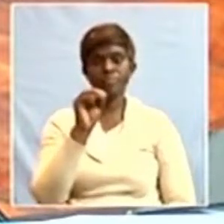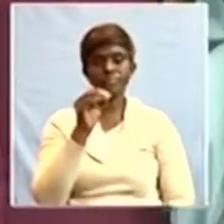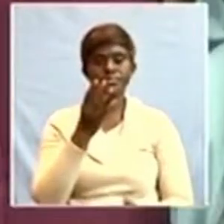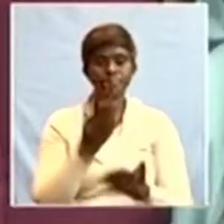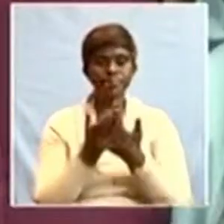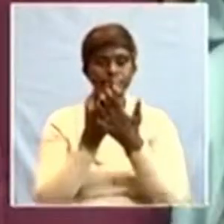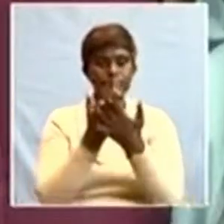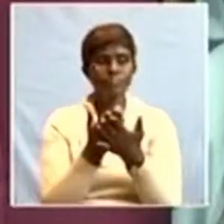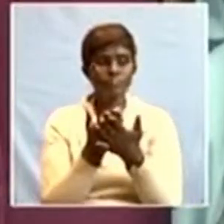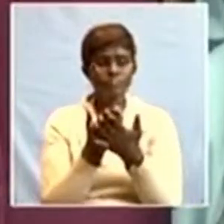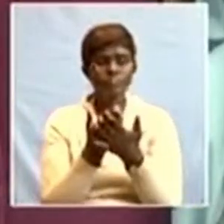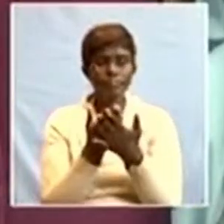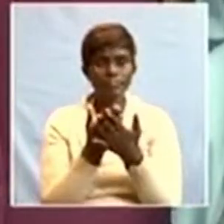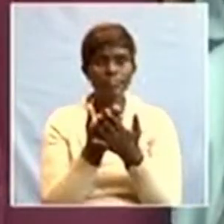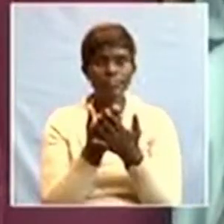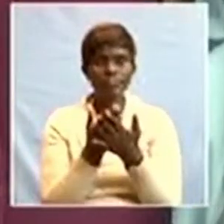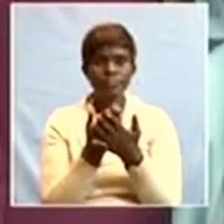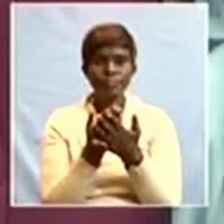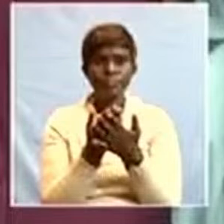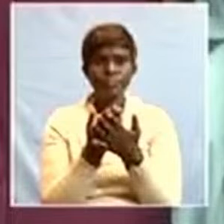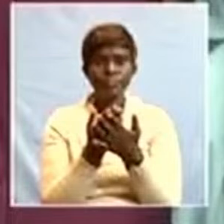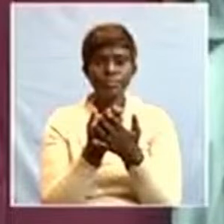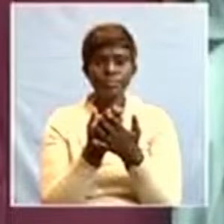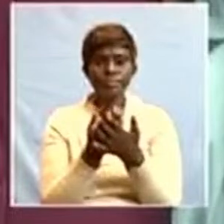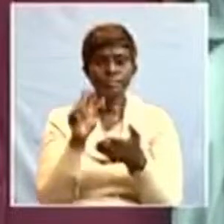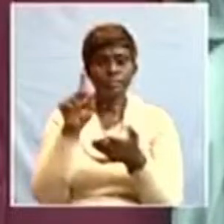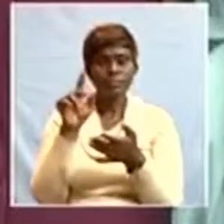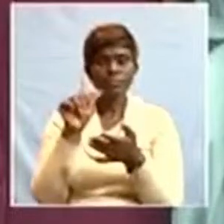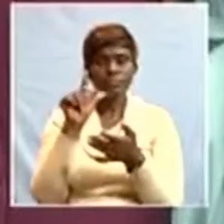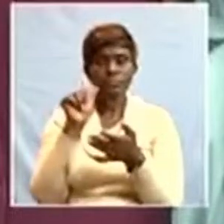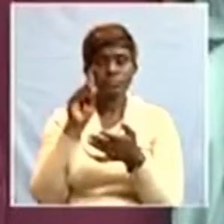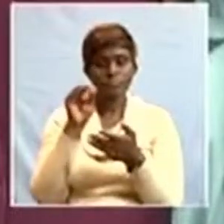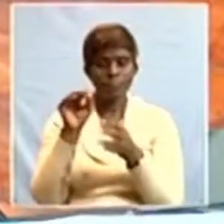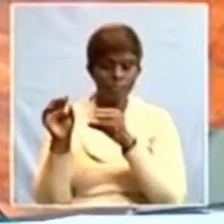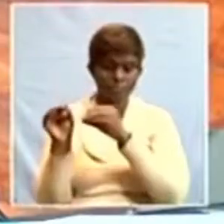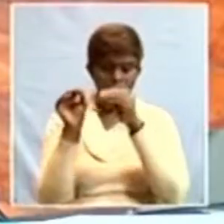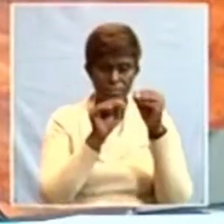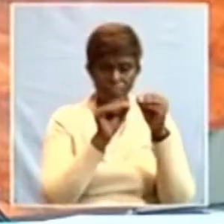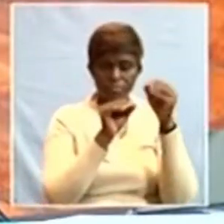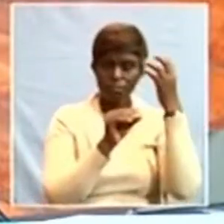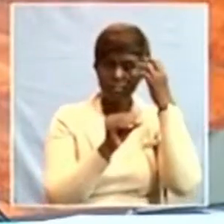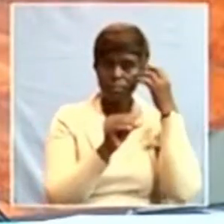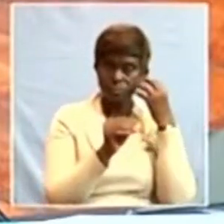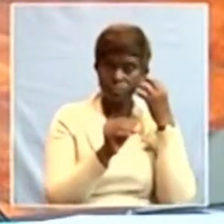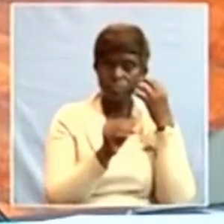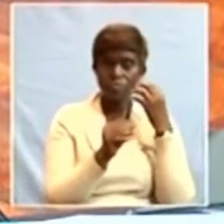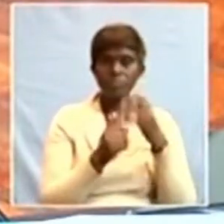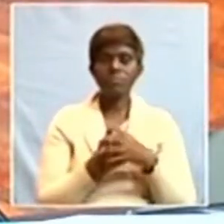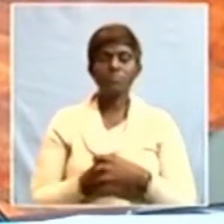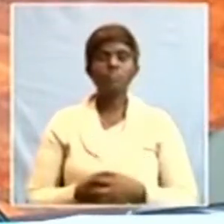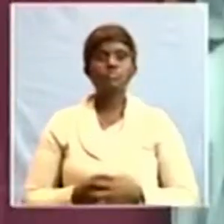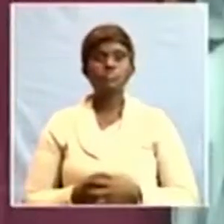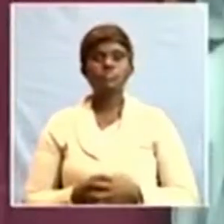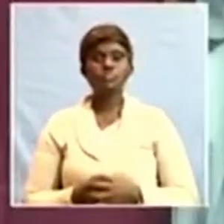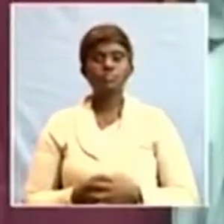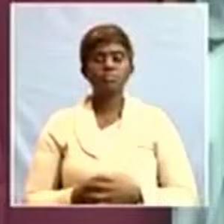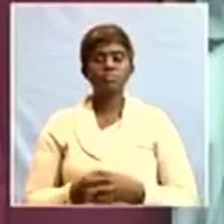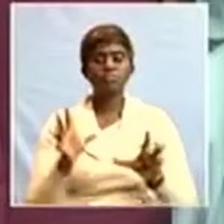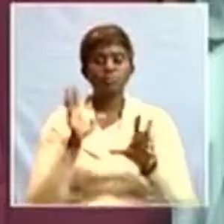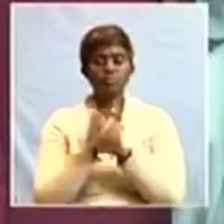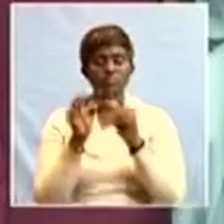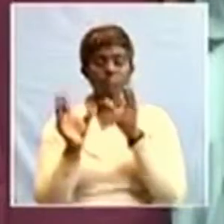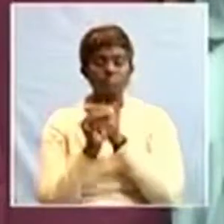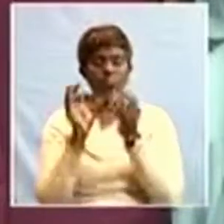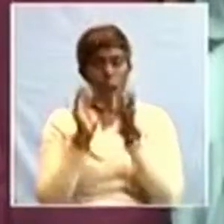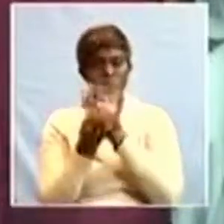that my colleague director. Kalabo is the one they were shifting offices. They were misfiled.